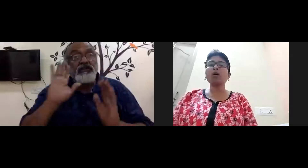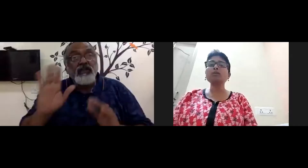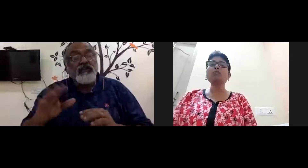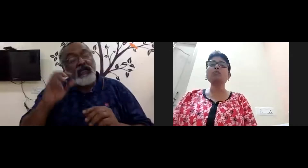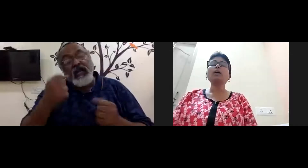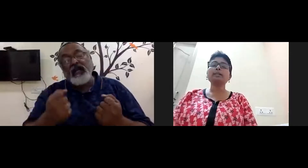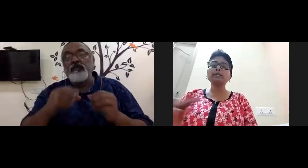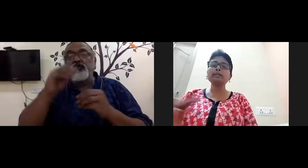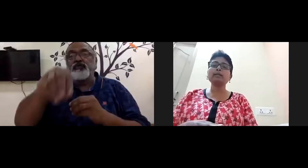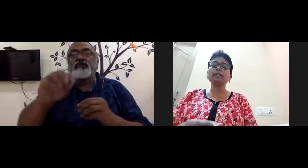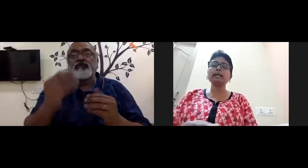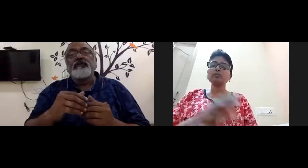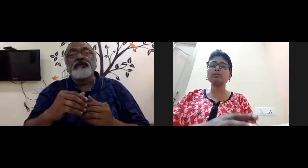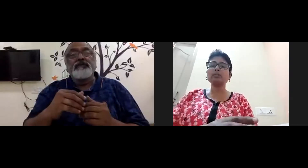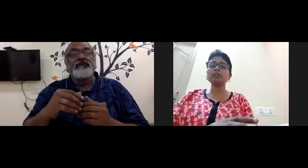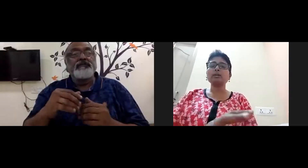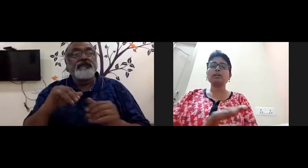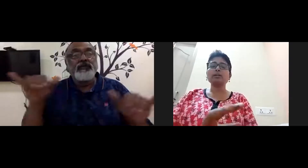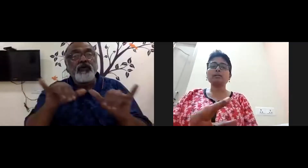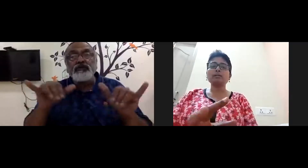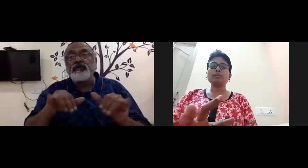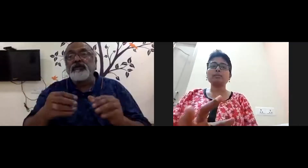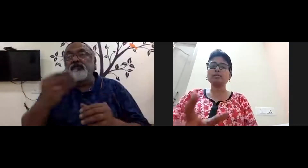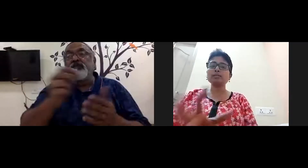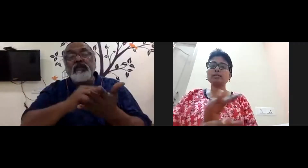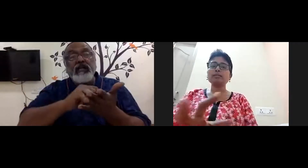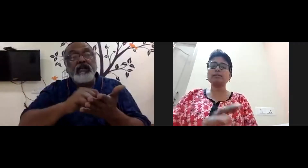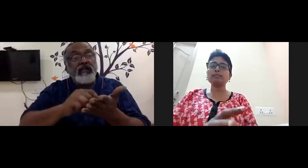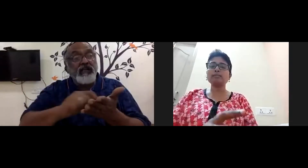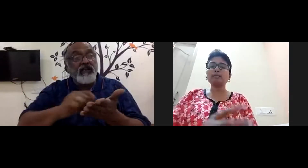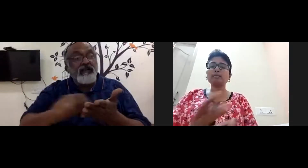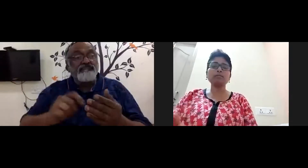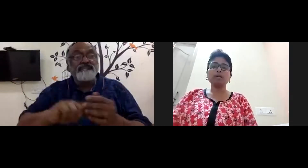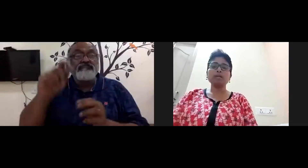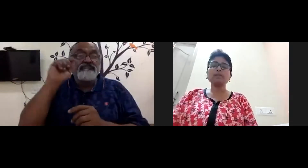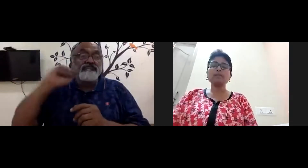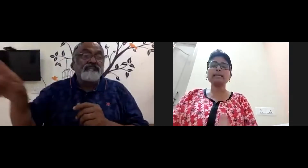health insurance, and also give in writing to the